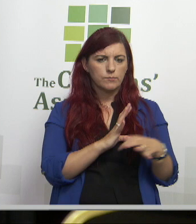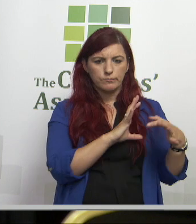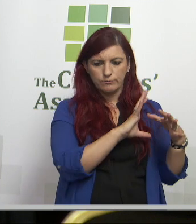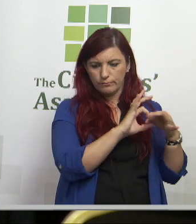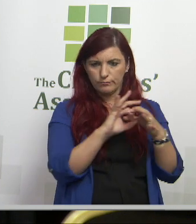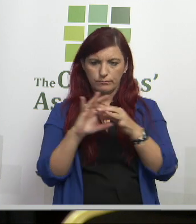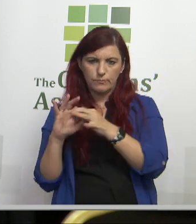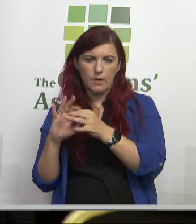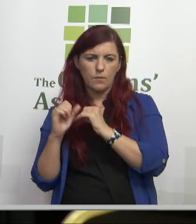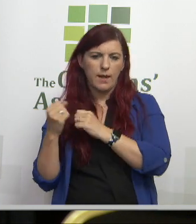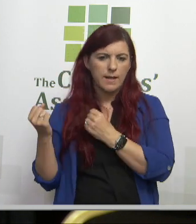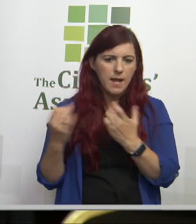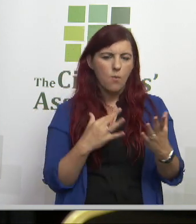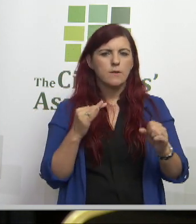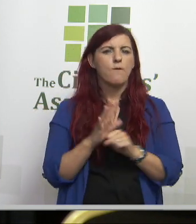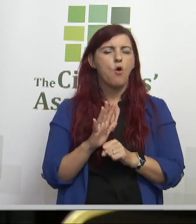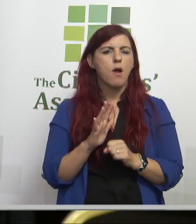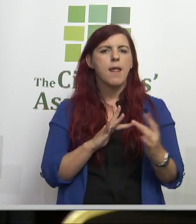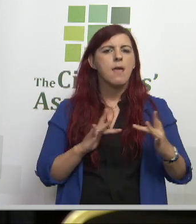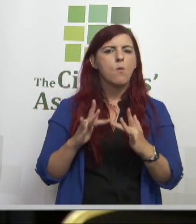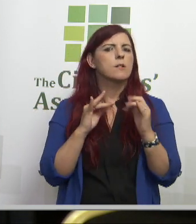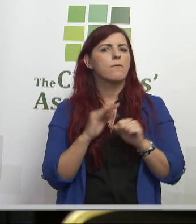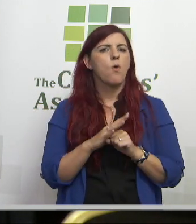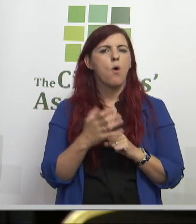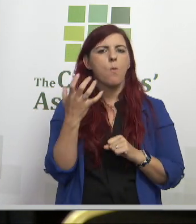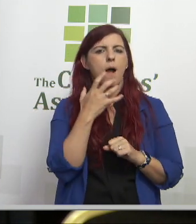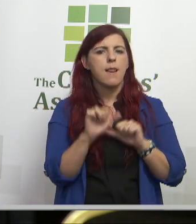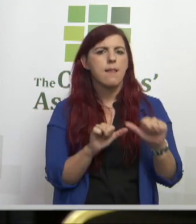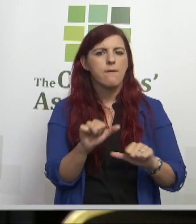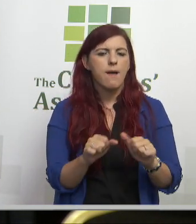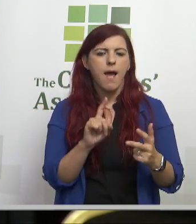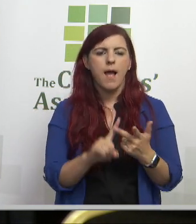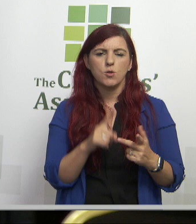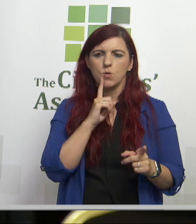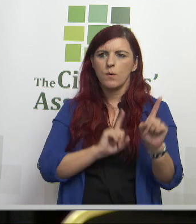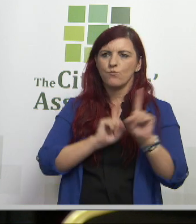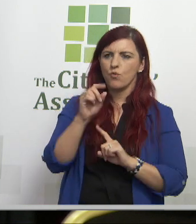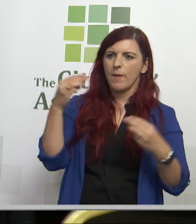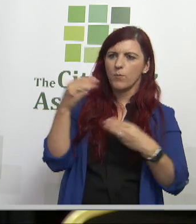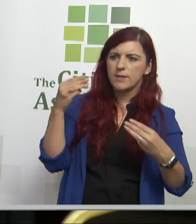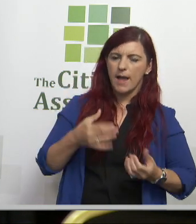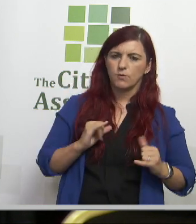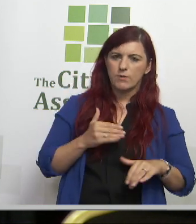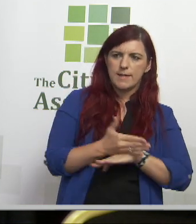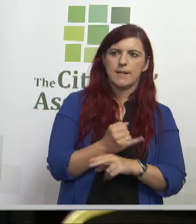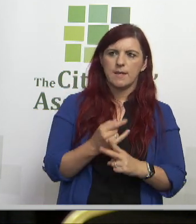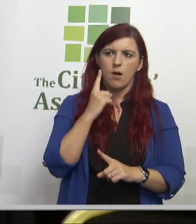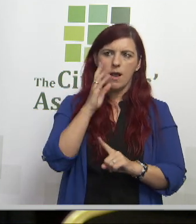to provide networks for wildlife, and to improve and protect resilience in our landscape. They are